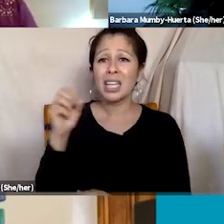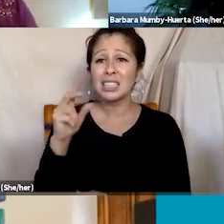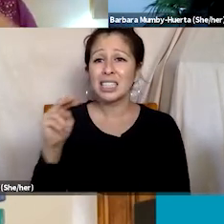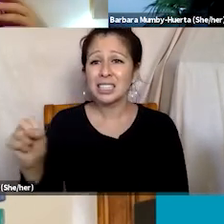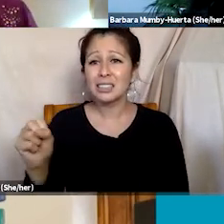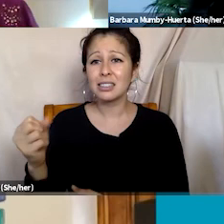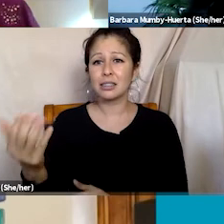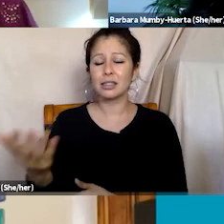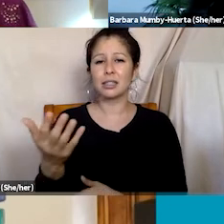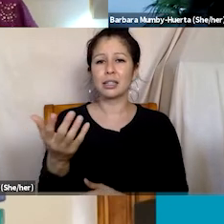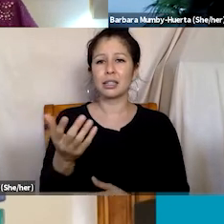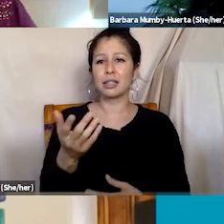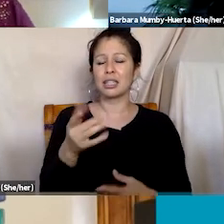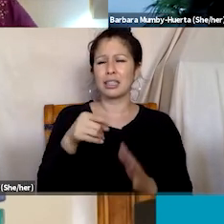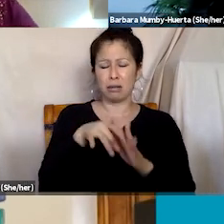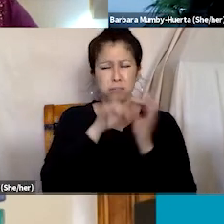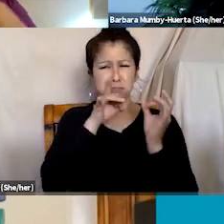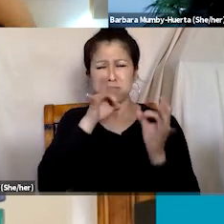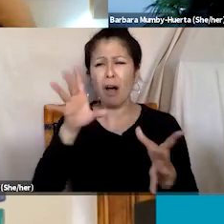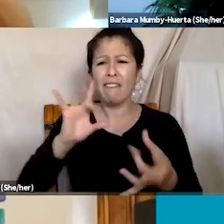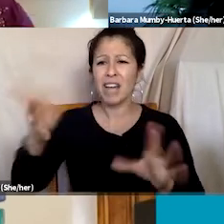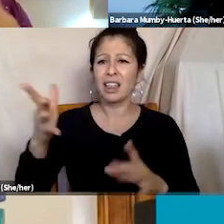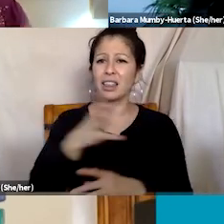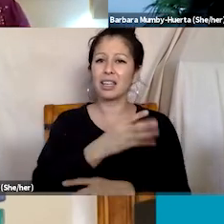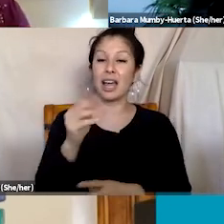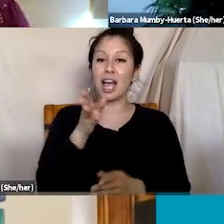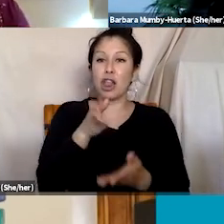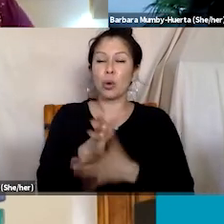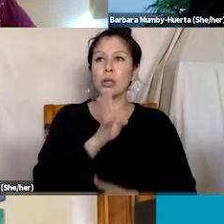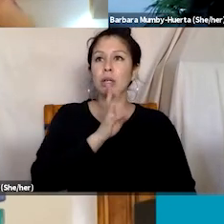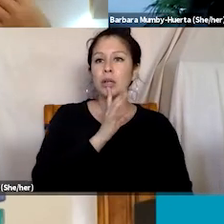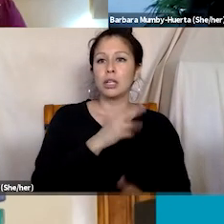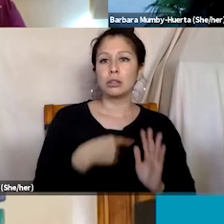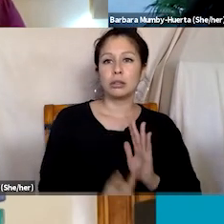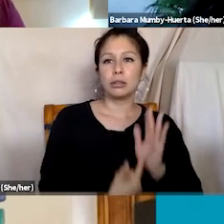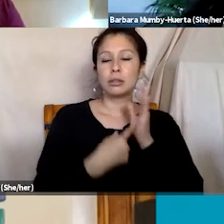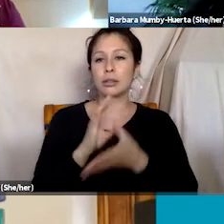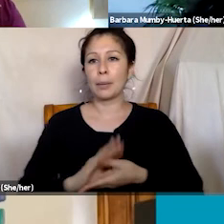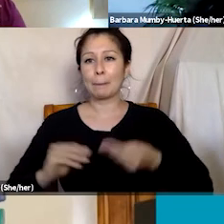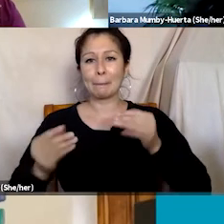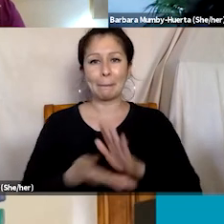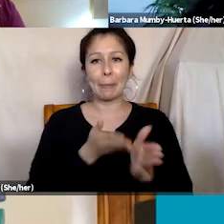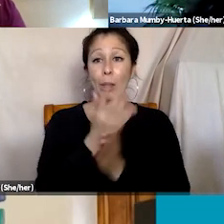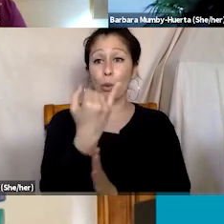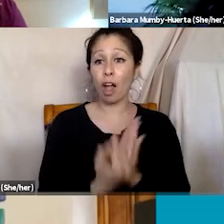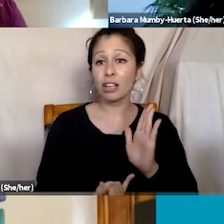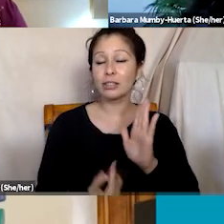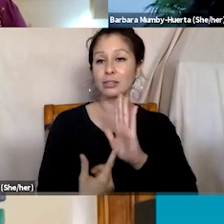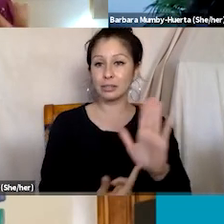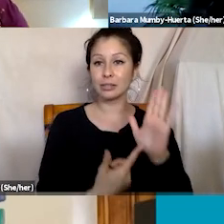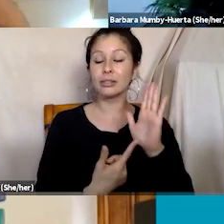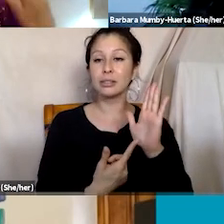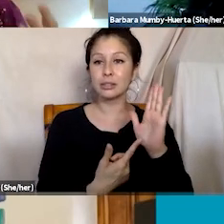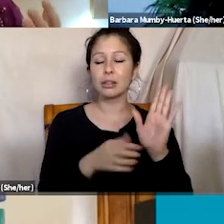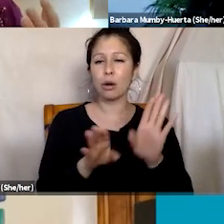homelessness, deep violence. And by speaking it and telling it through the art, it